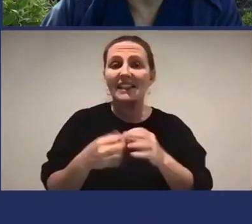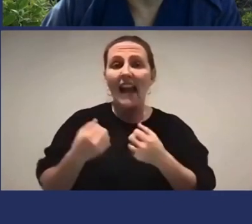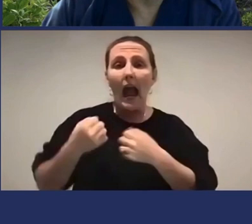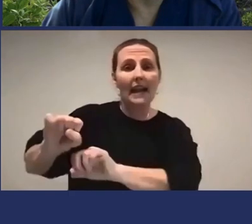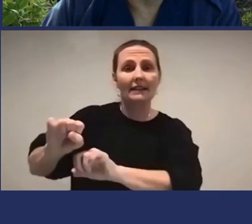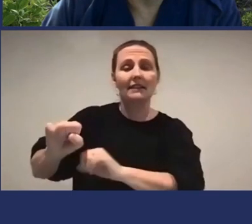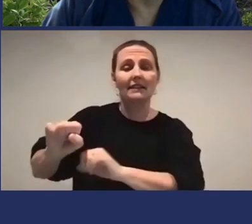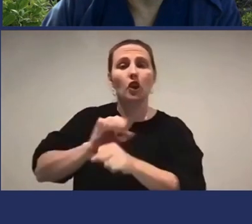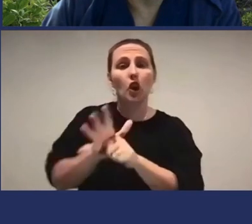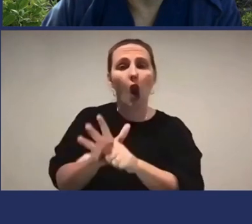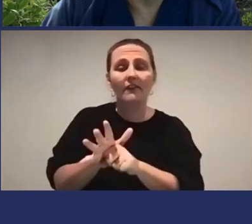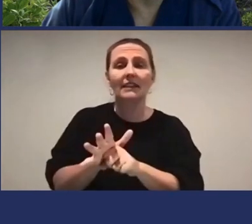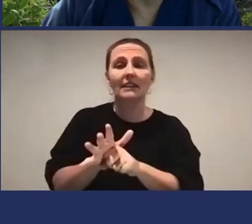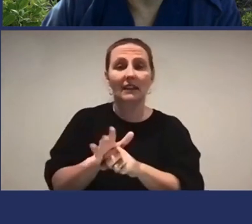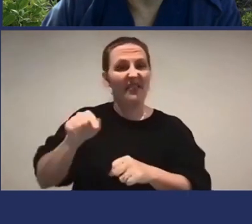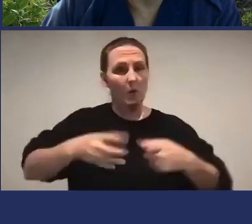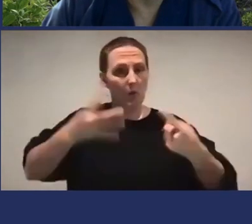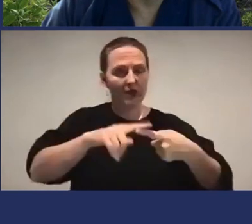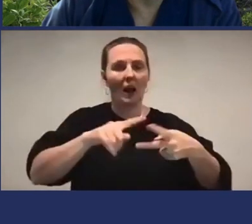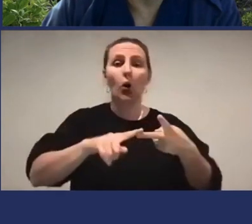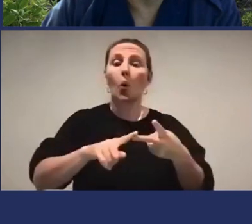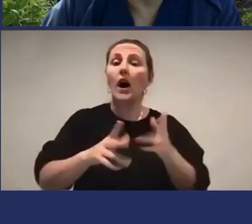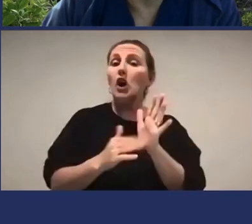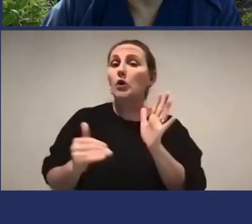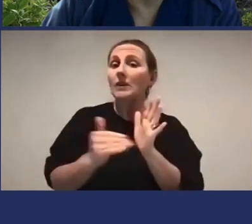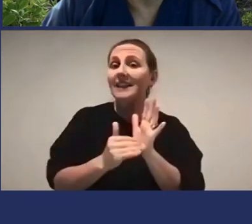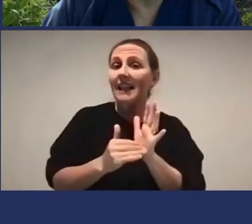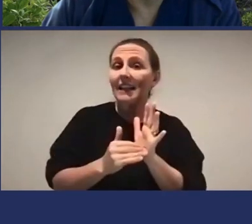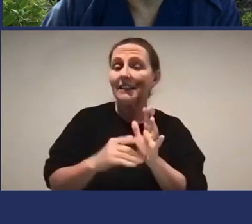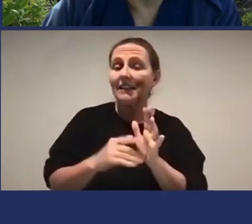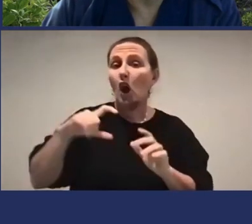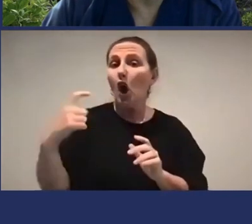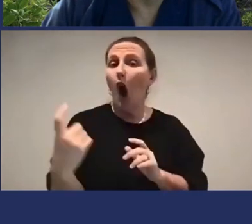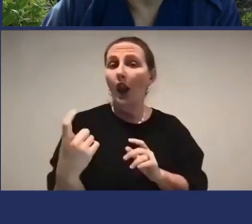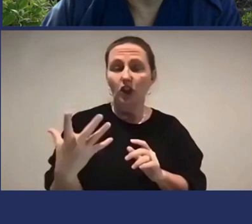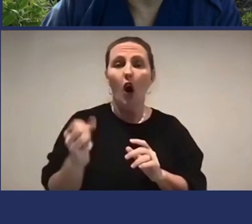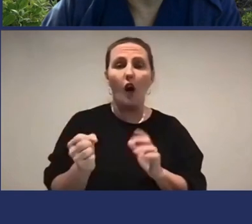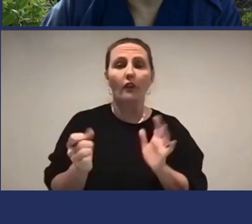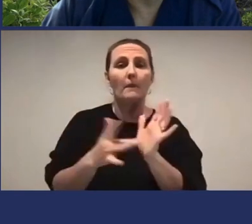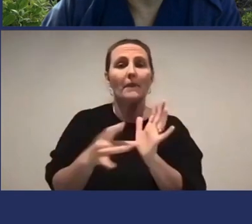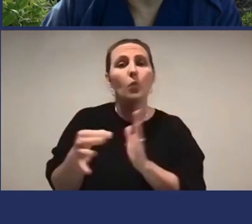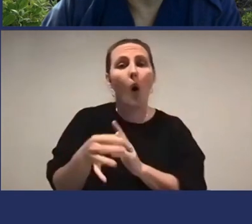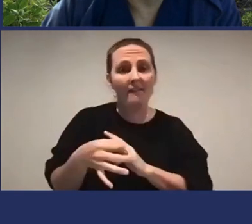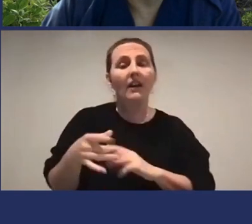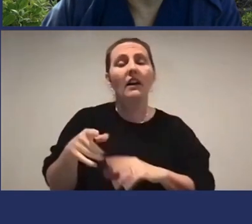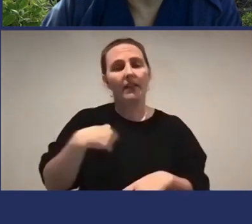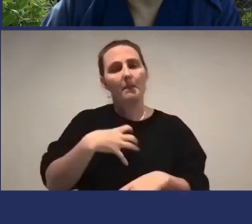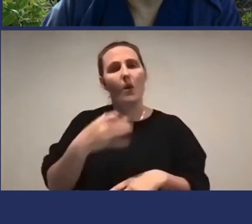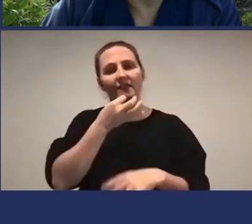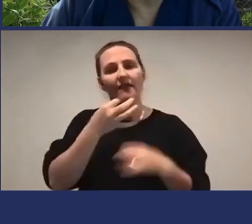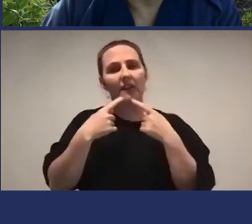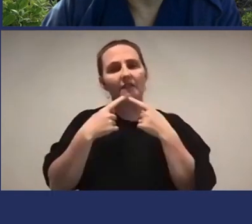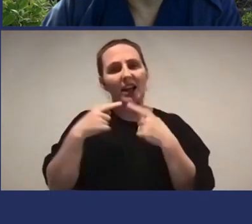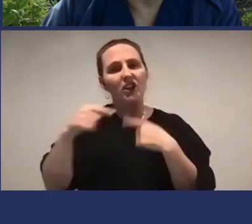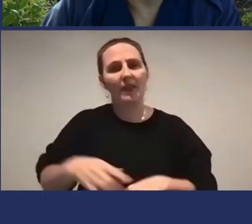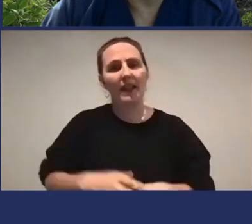website. They're a good place to start anyhow, right? And then you've kind of got jumping off points from there. And I'll